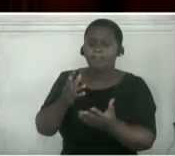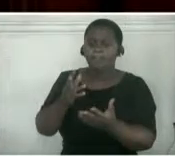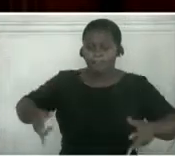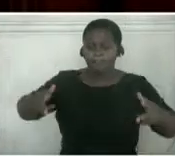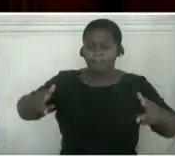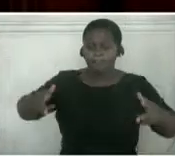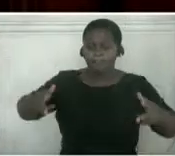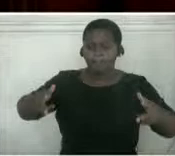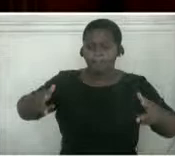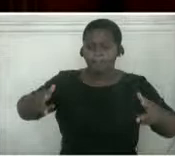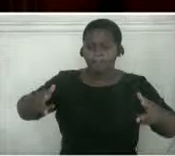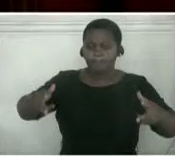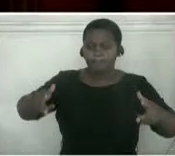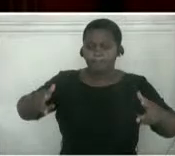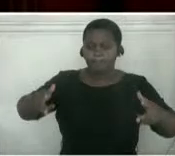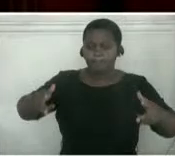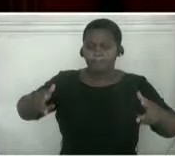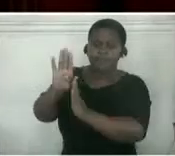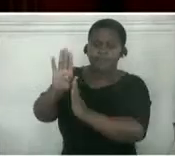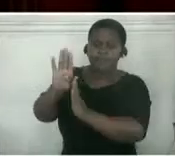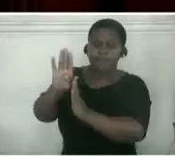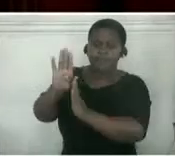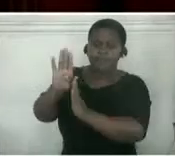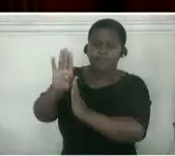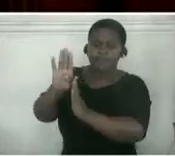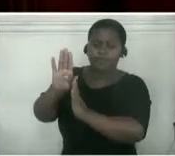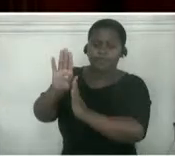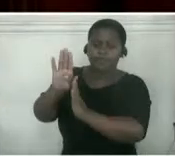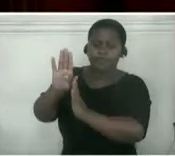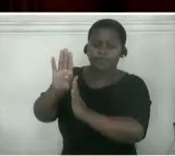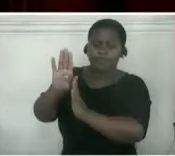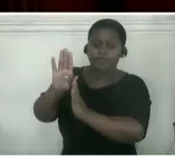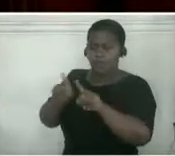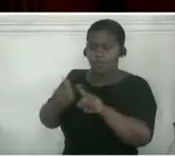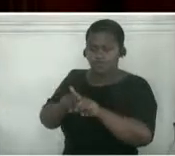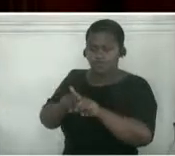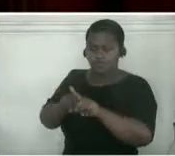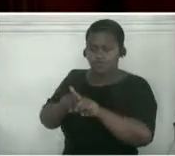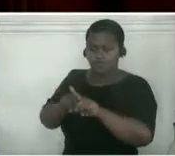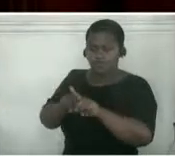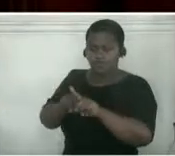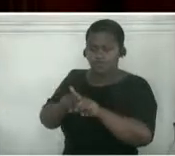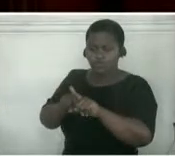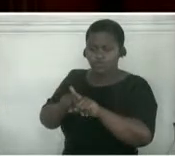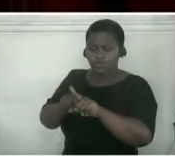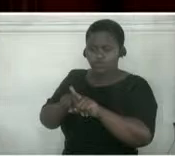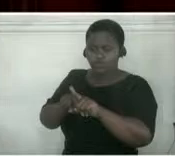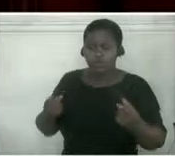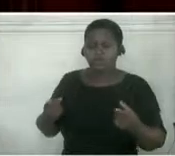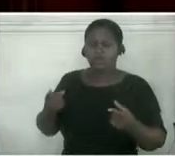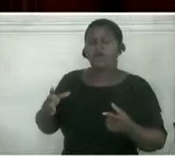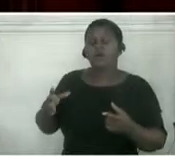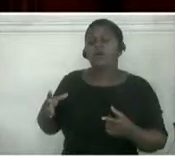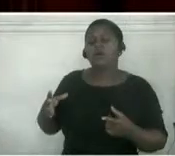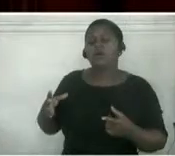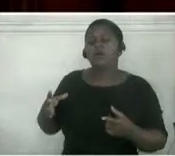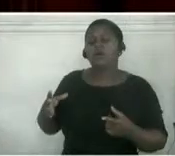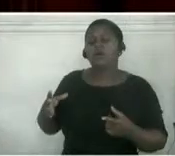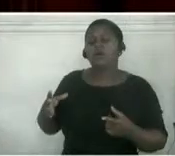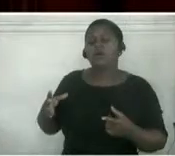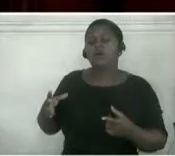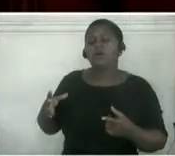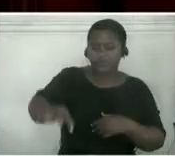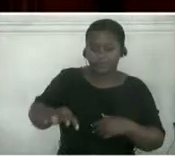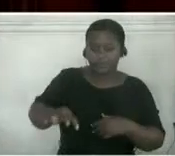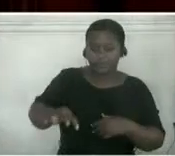on improving container facilities and servicing and securing affordable tariffs. And in this